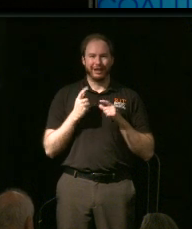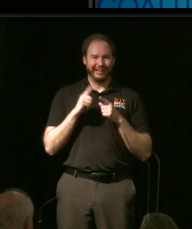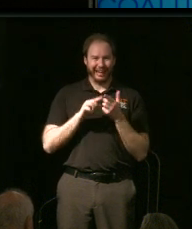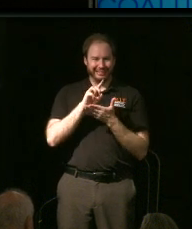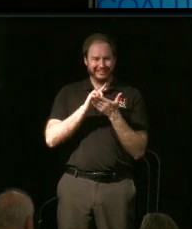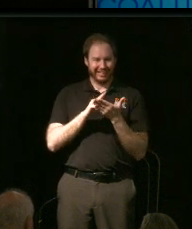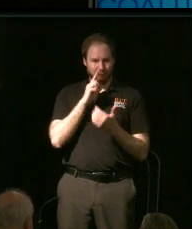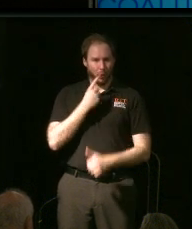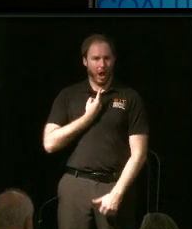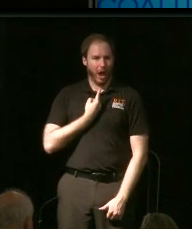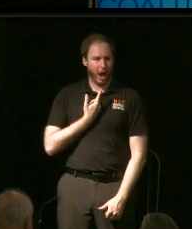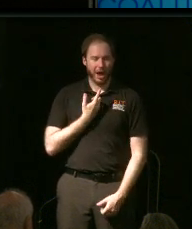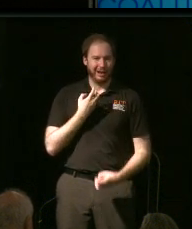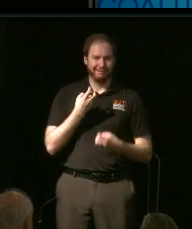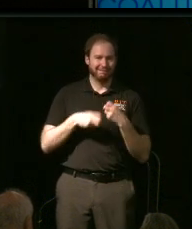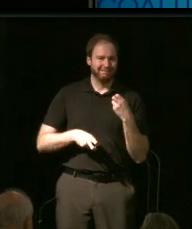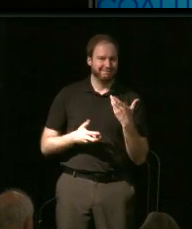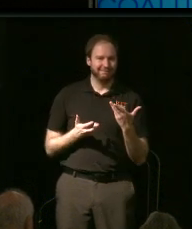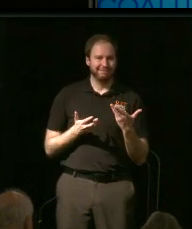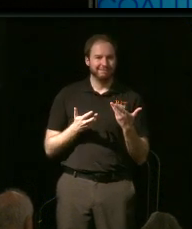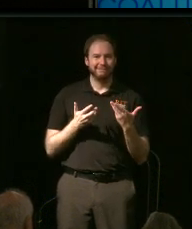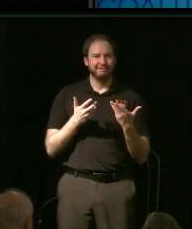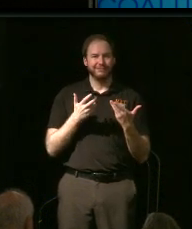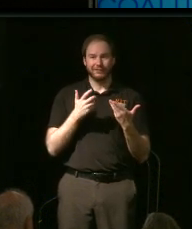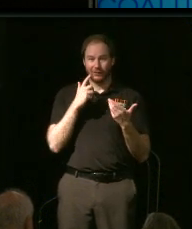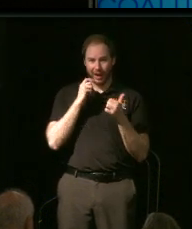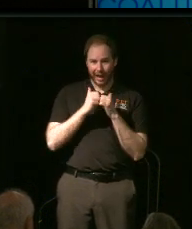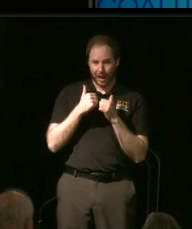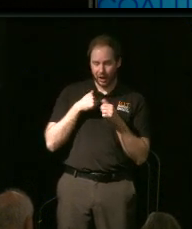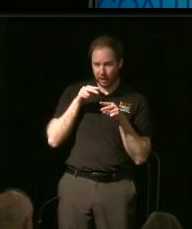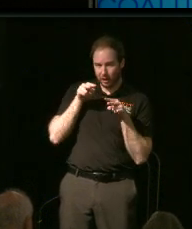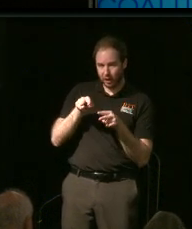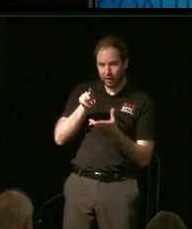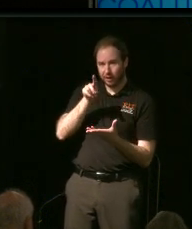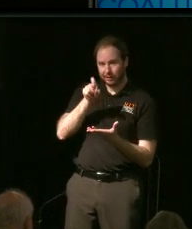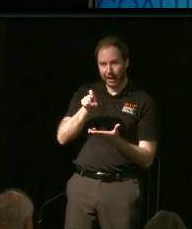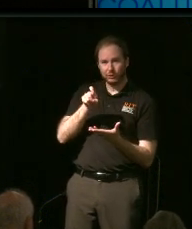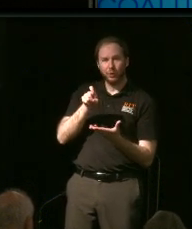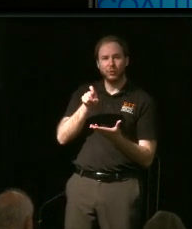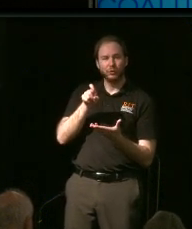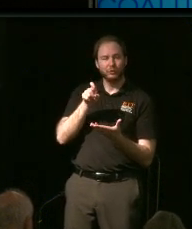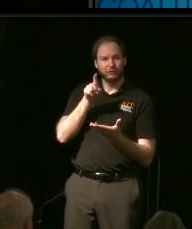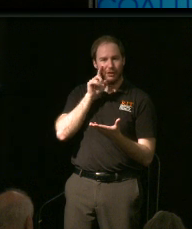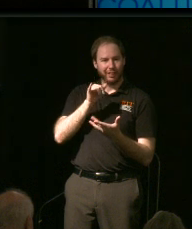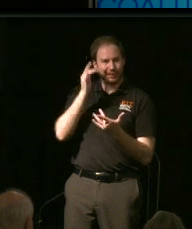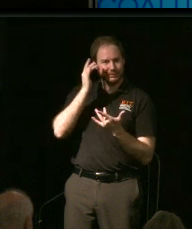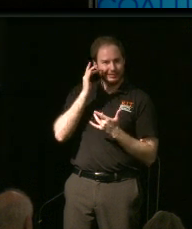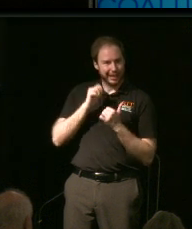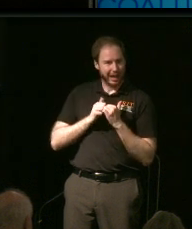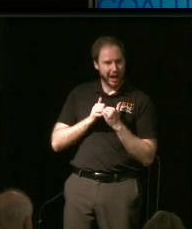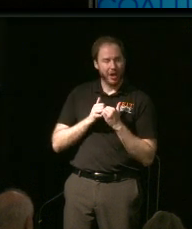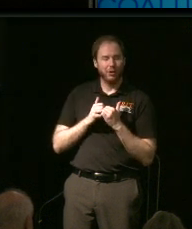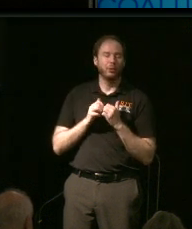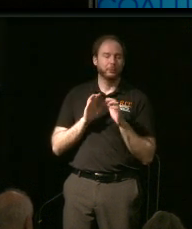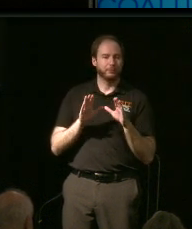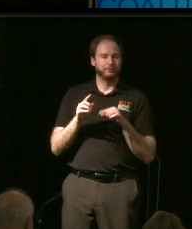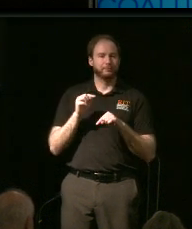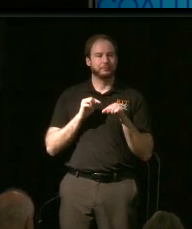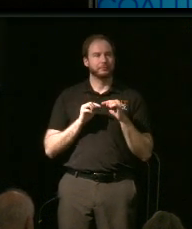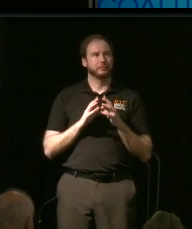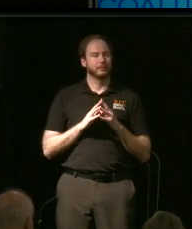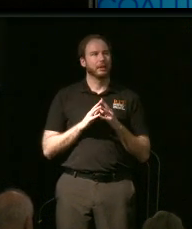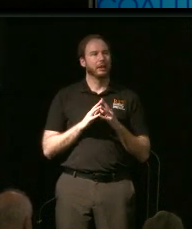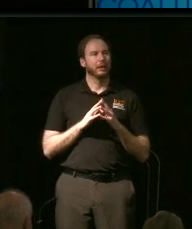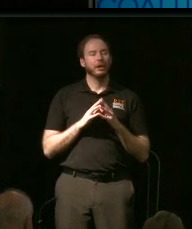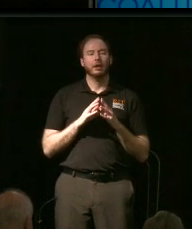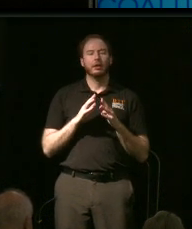therapies and to have a real definite diagnosis of this disease. And then,